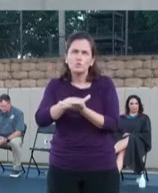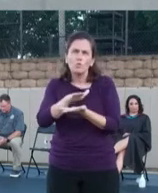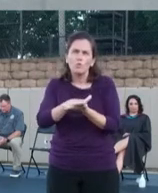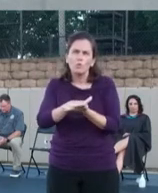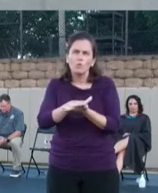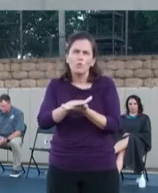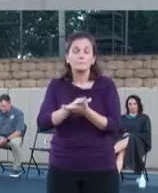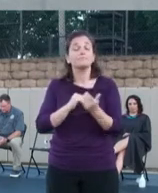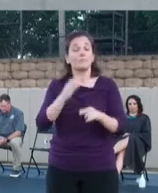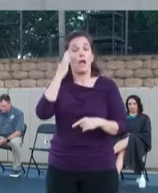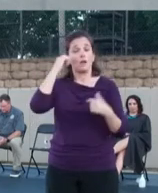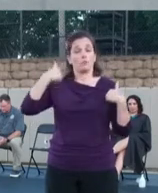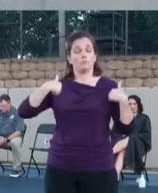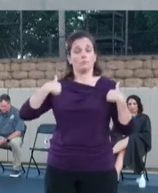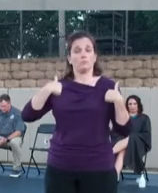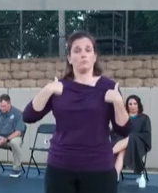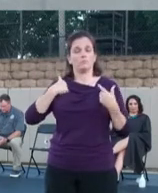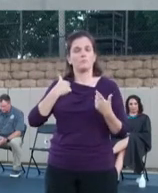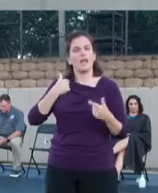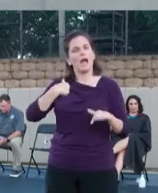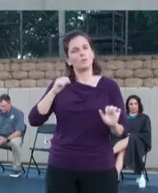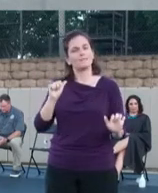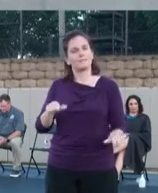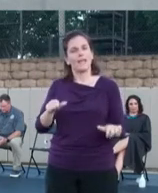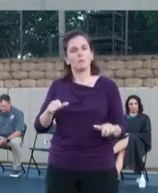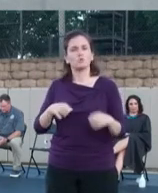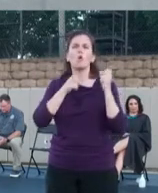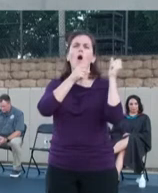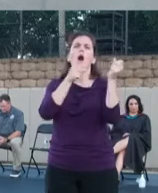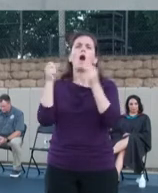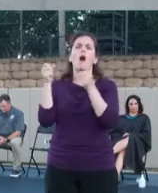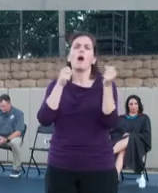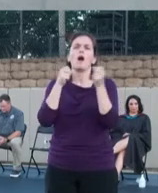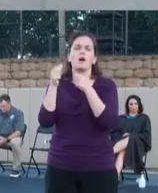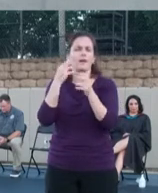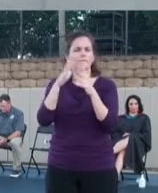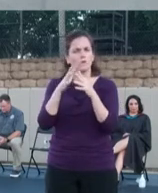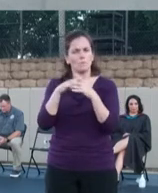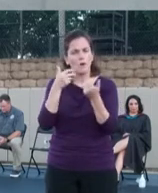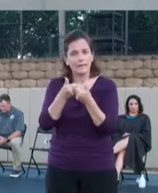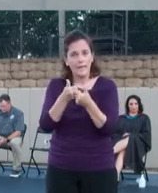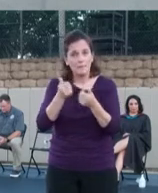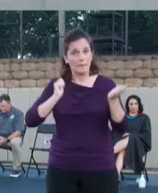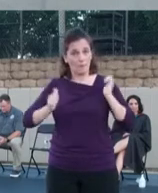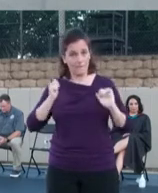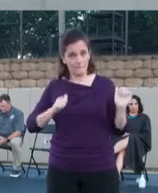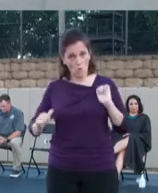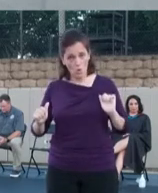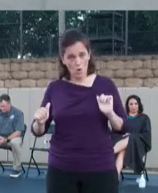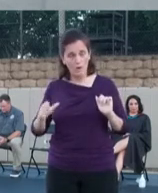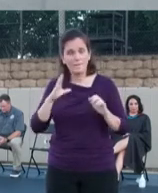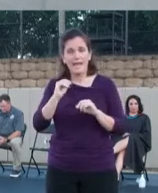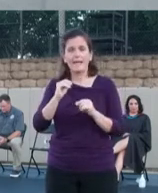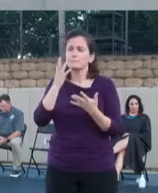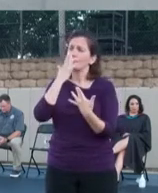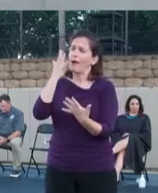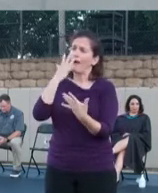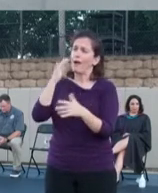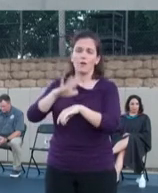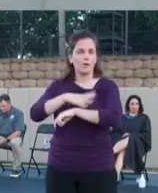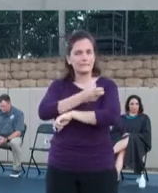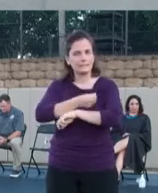know personally, I was able to cheer at football games, perform in shows, and sing my heart out on stage.